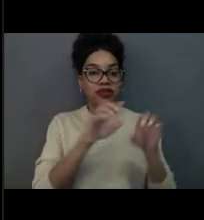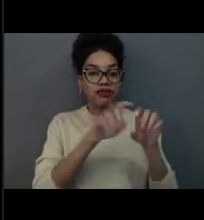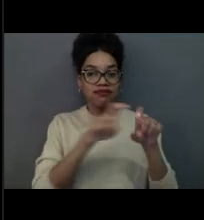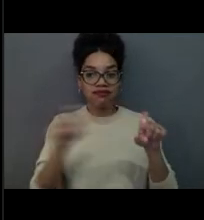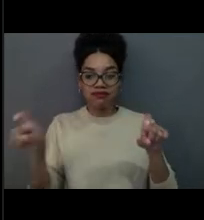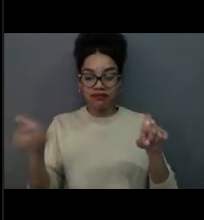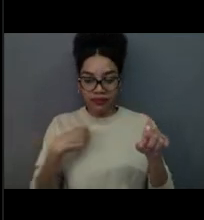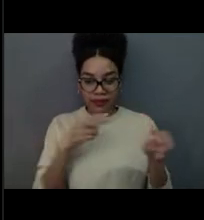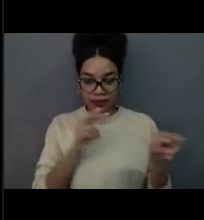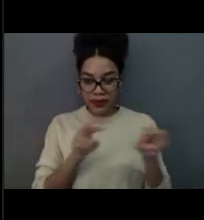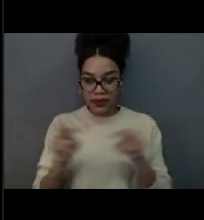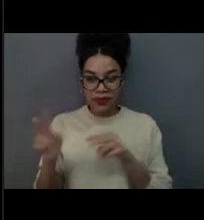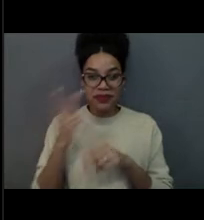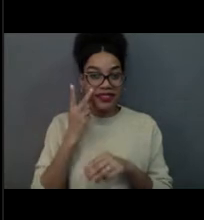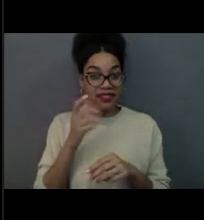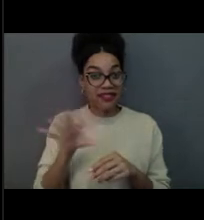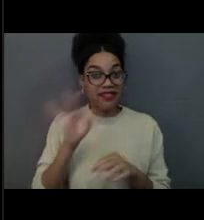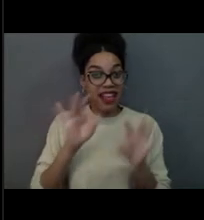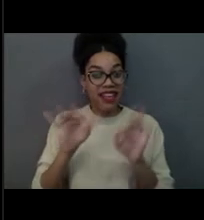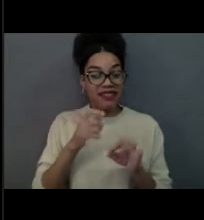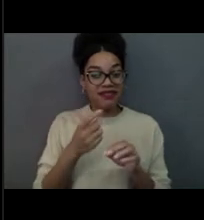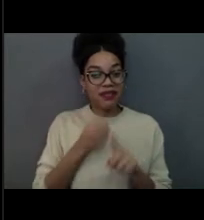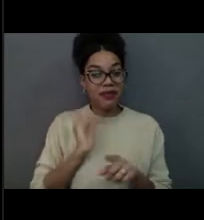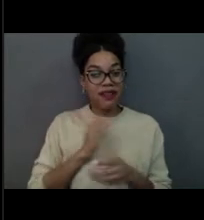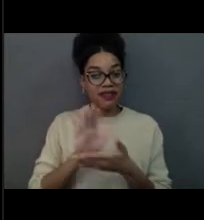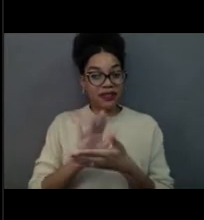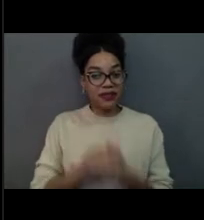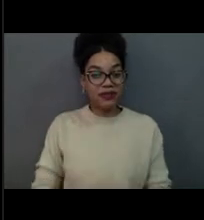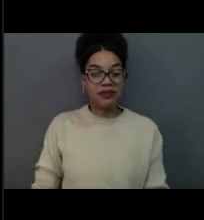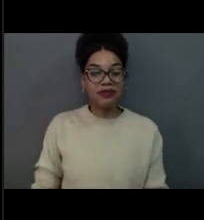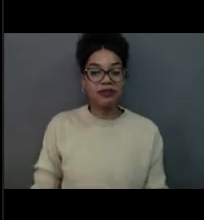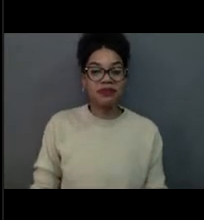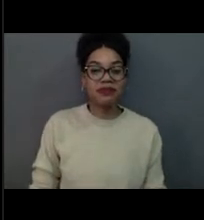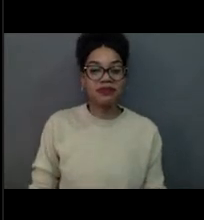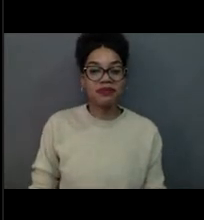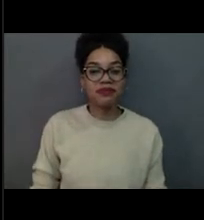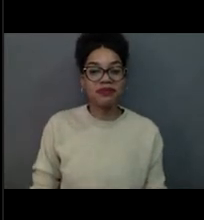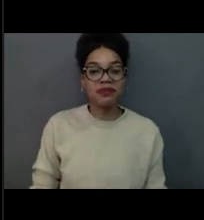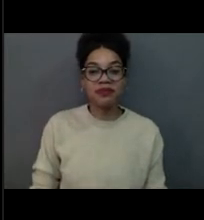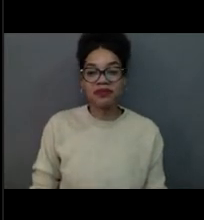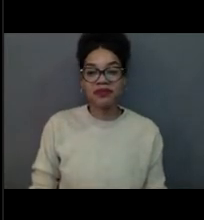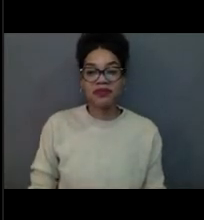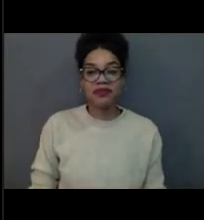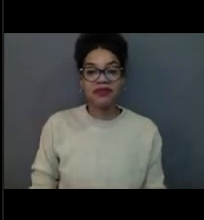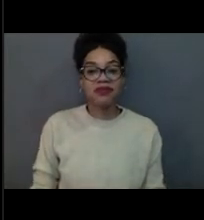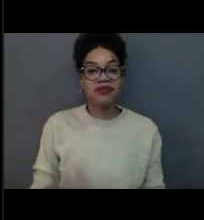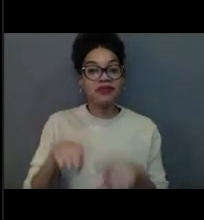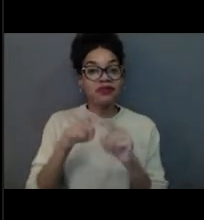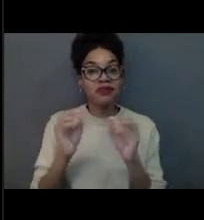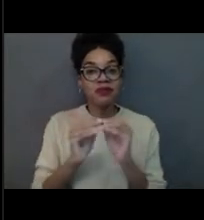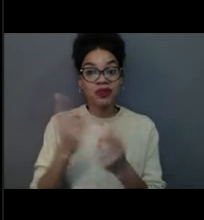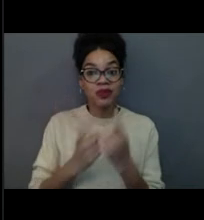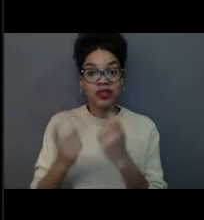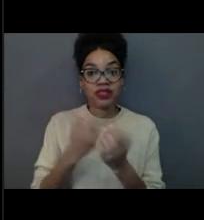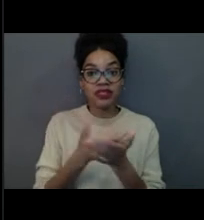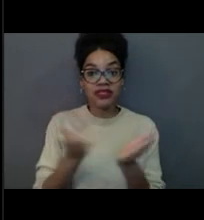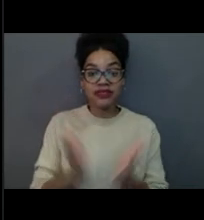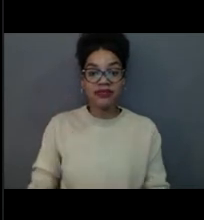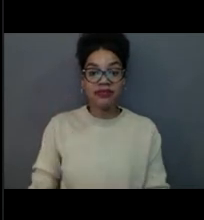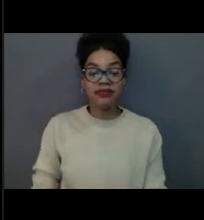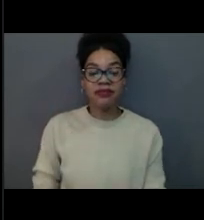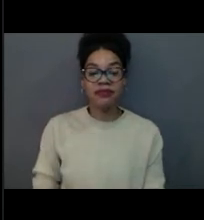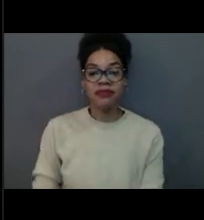anything from our videos today, from our processing facilities. So I'll pause here for any questions that anyone might have